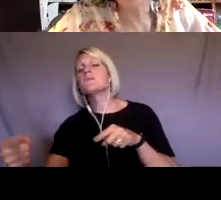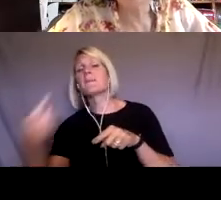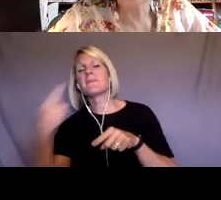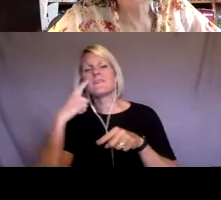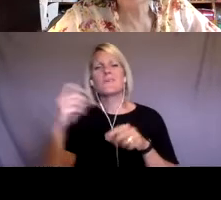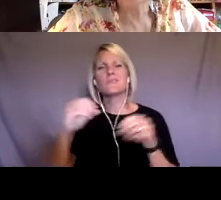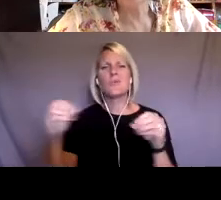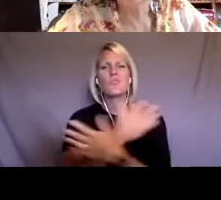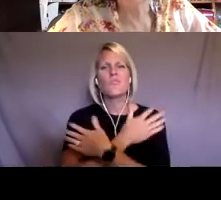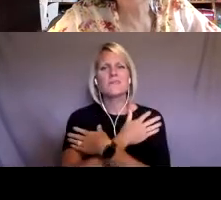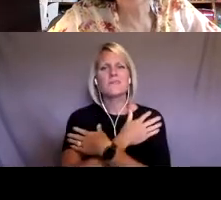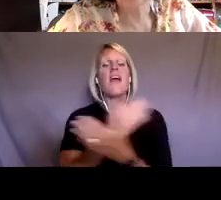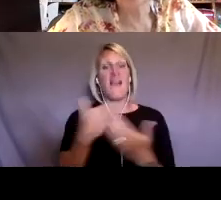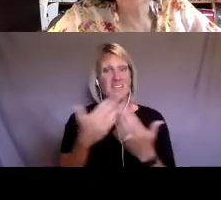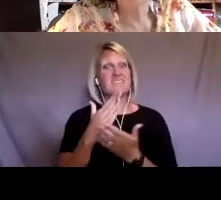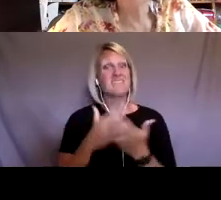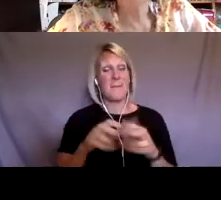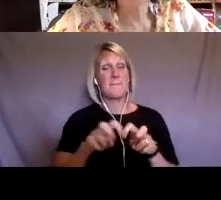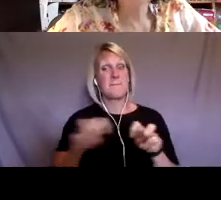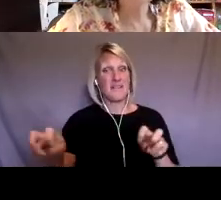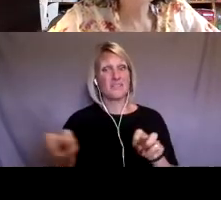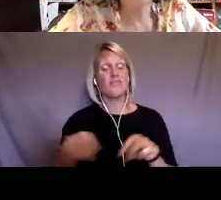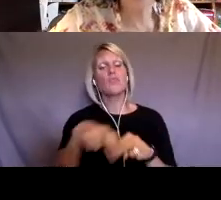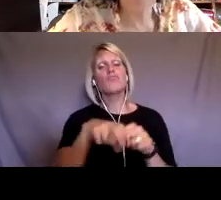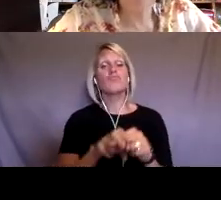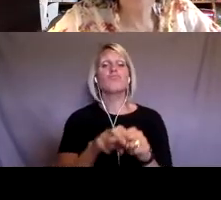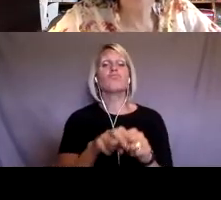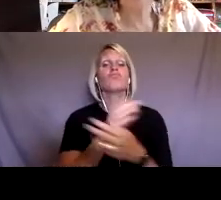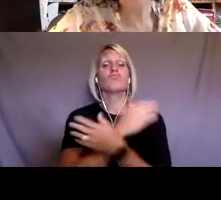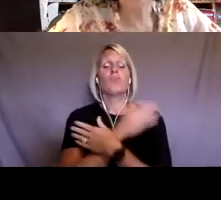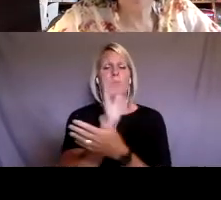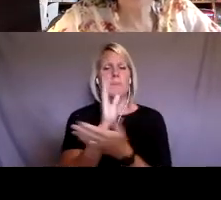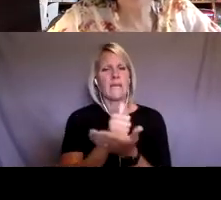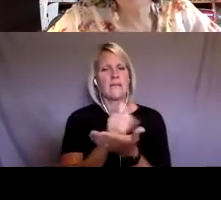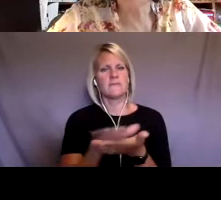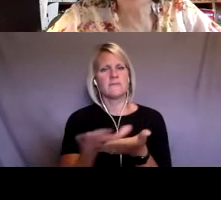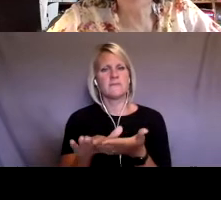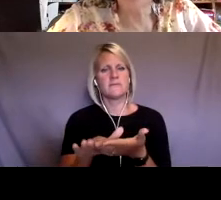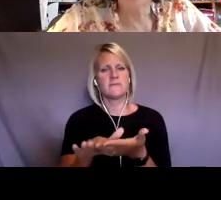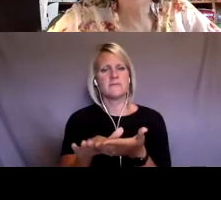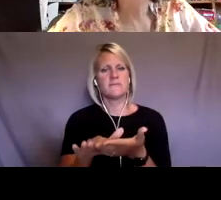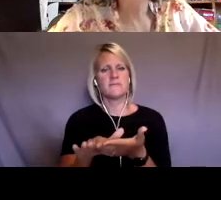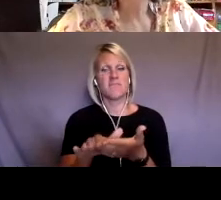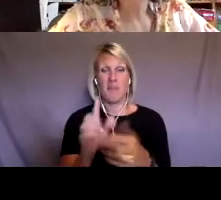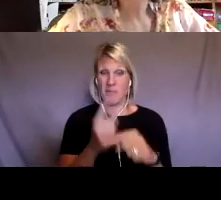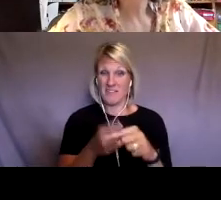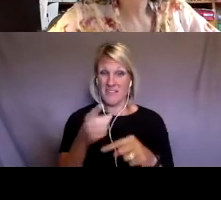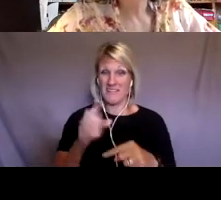some benches would have been useful. By the way, these blocks are quite long.